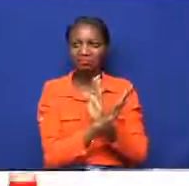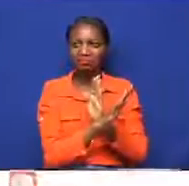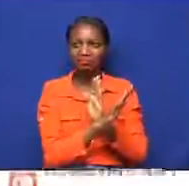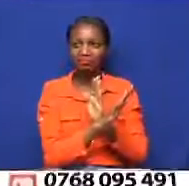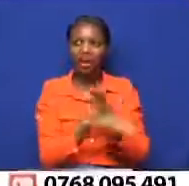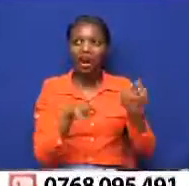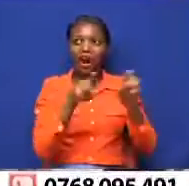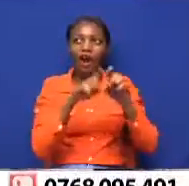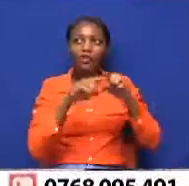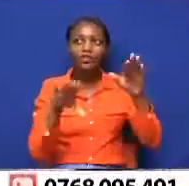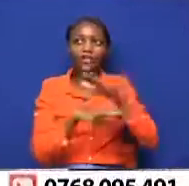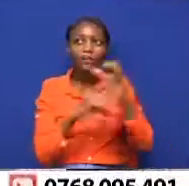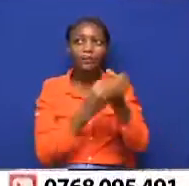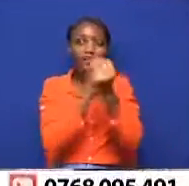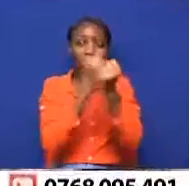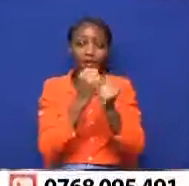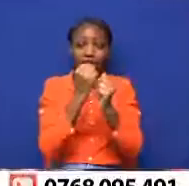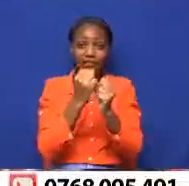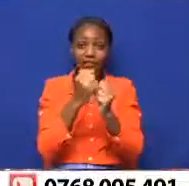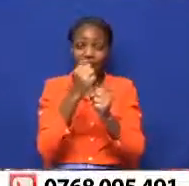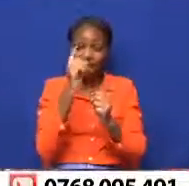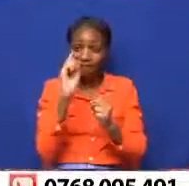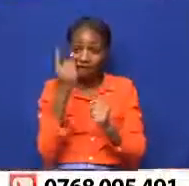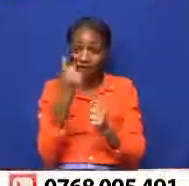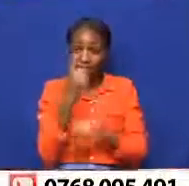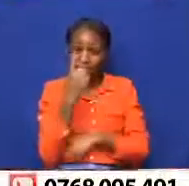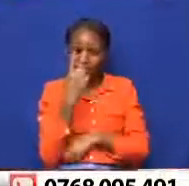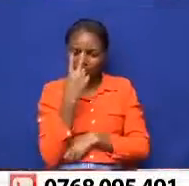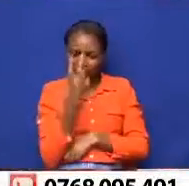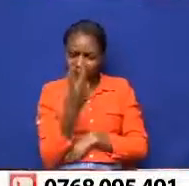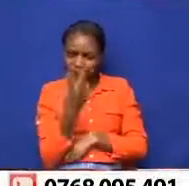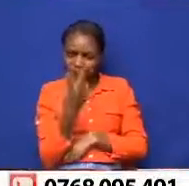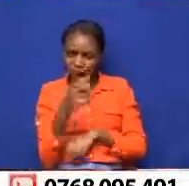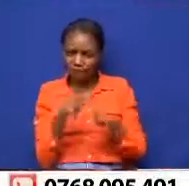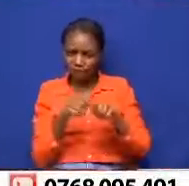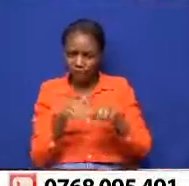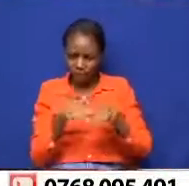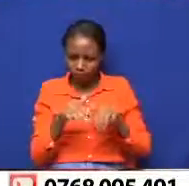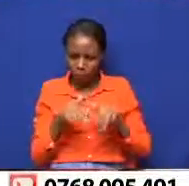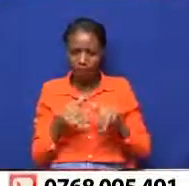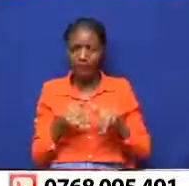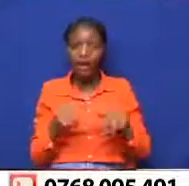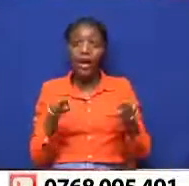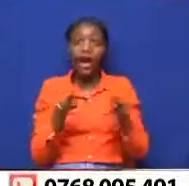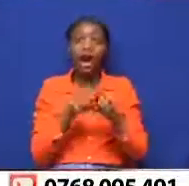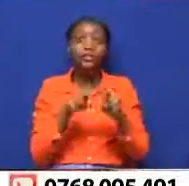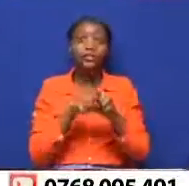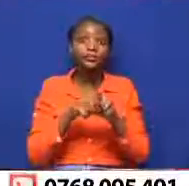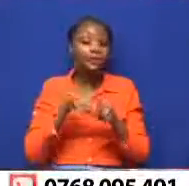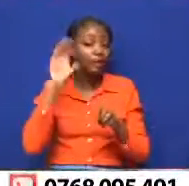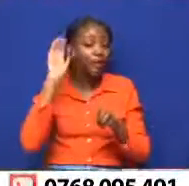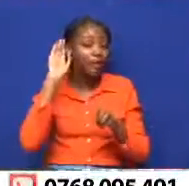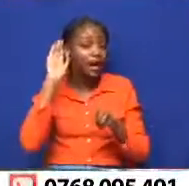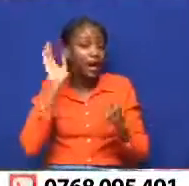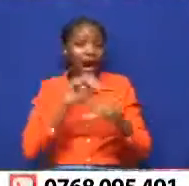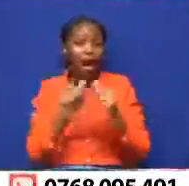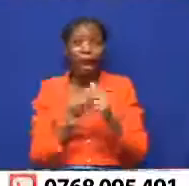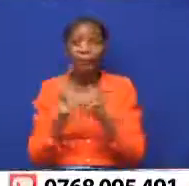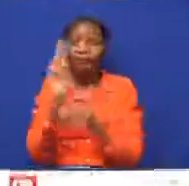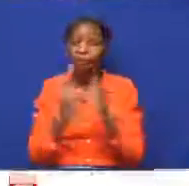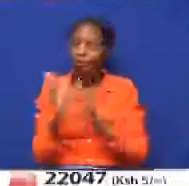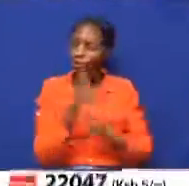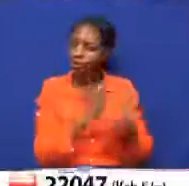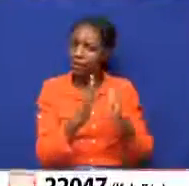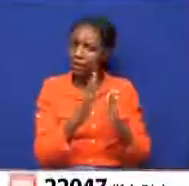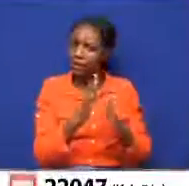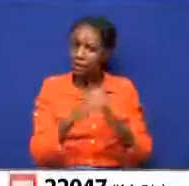The DP and his allies first attracted scolding from figures in and out of government with claims of sabotage of the president's plan of a